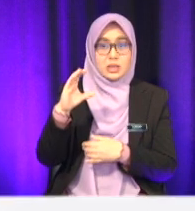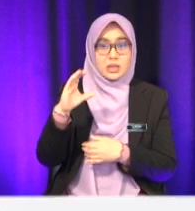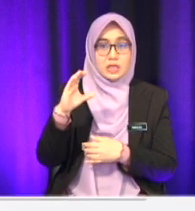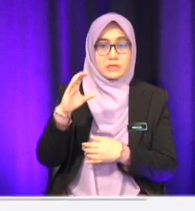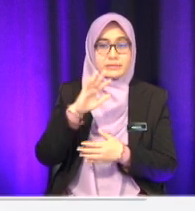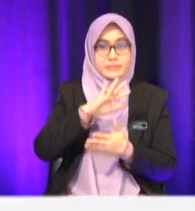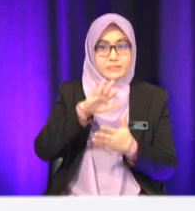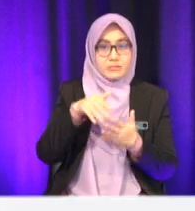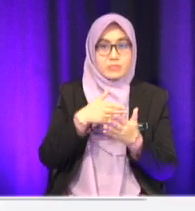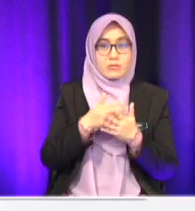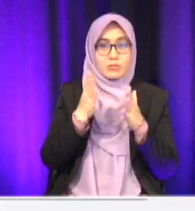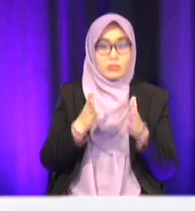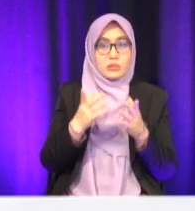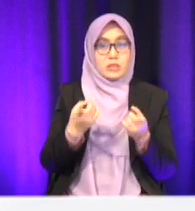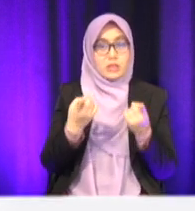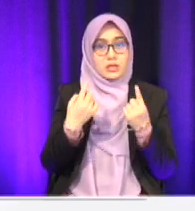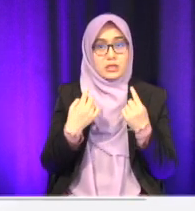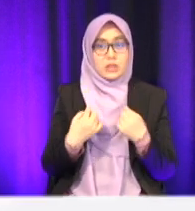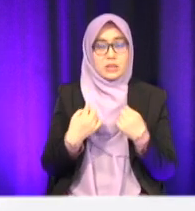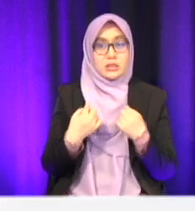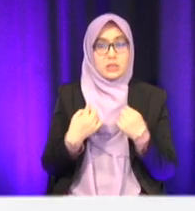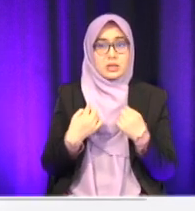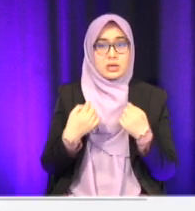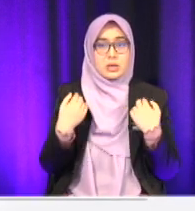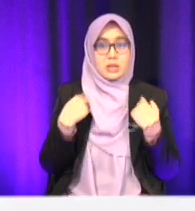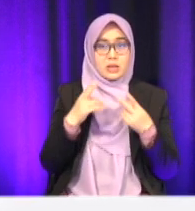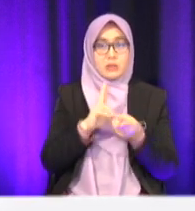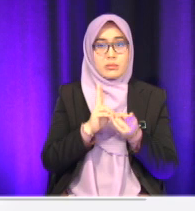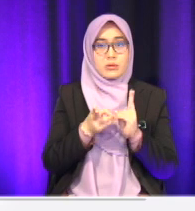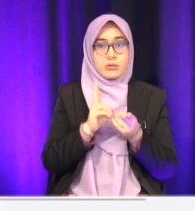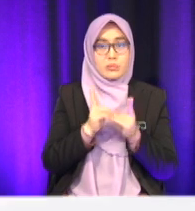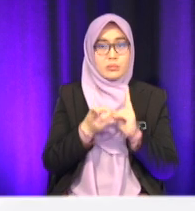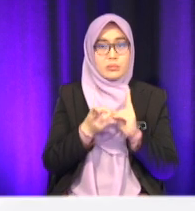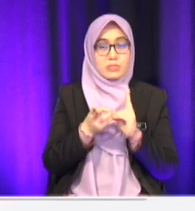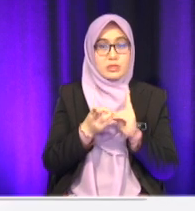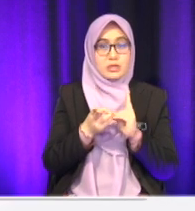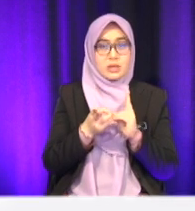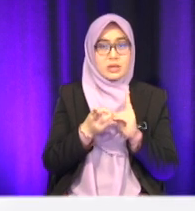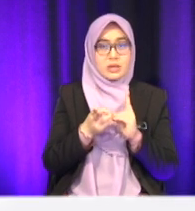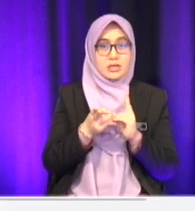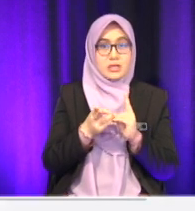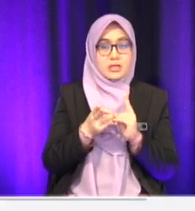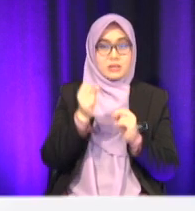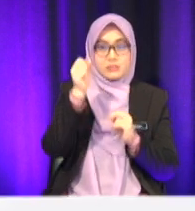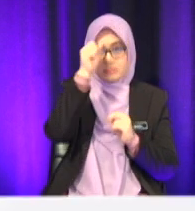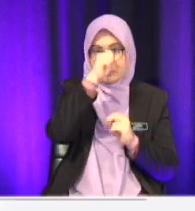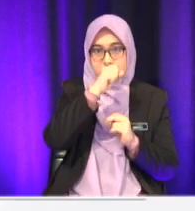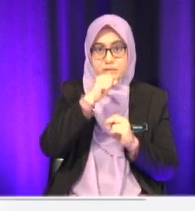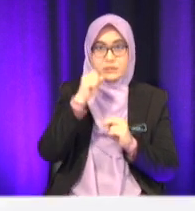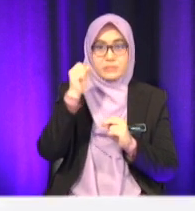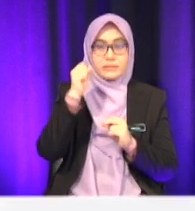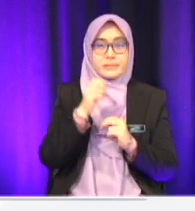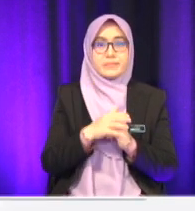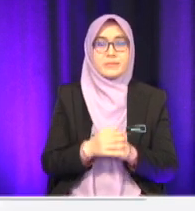Everyone who attended noticed a huge change in how they behave and treat people. Okay, let's go back to the slide. Okay,